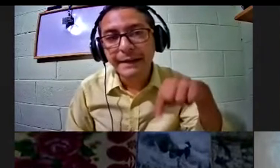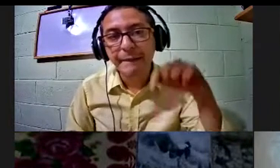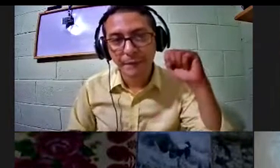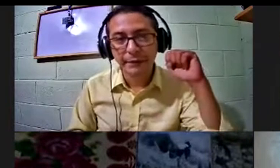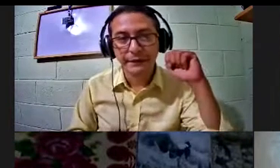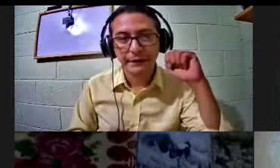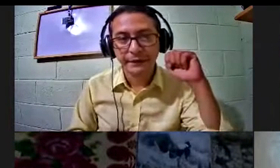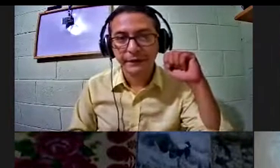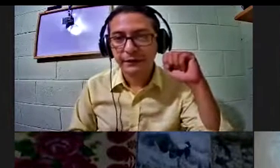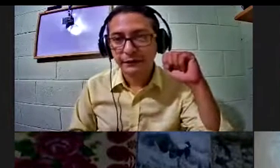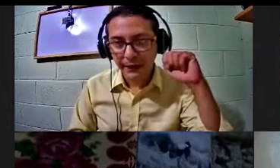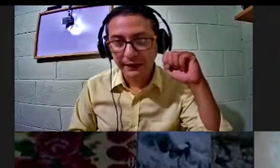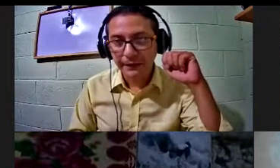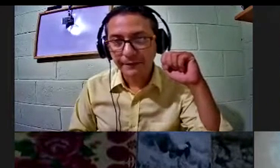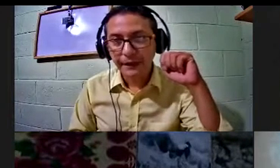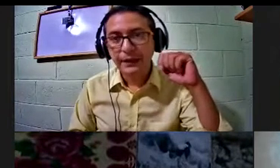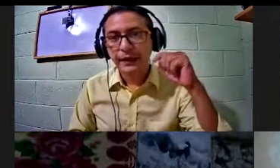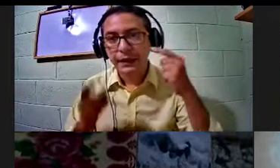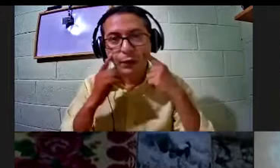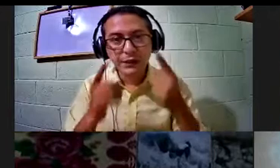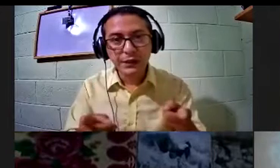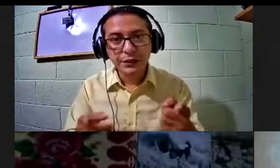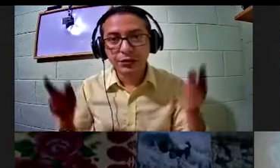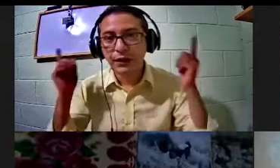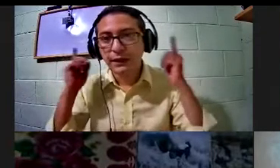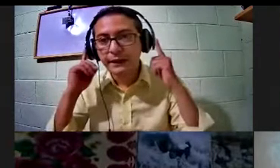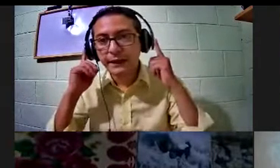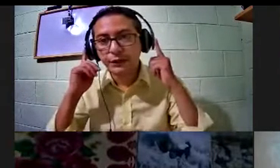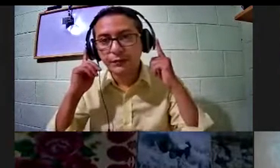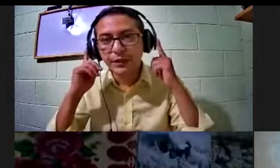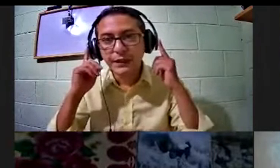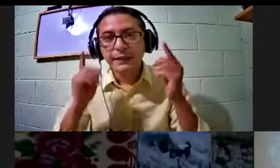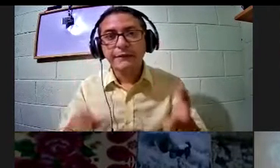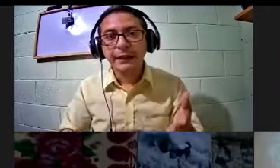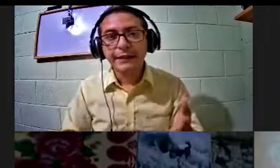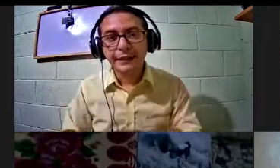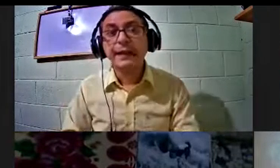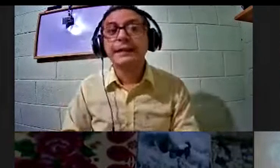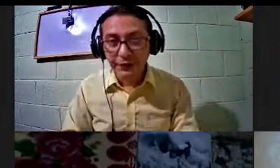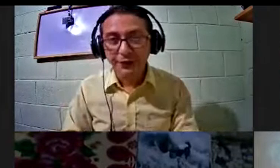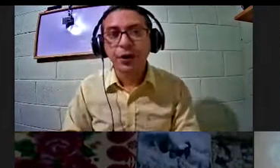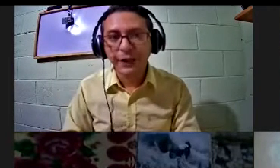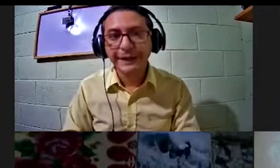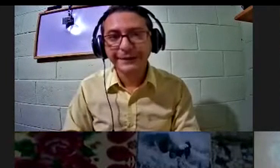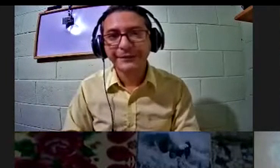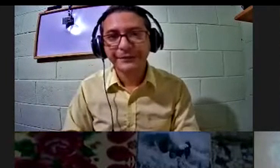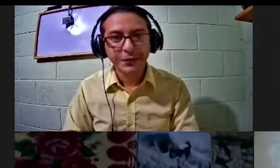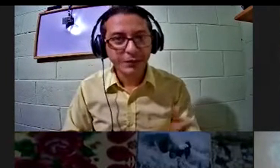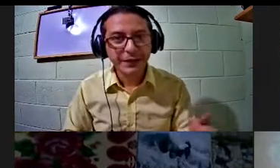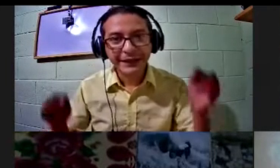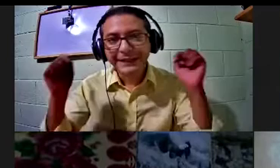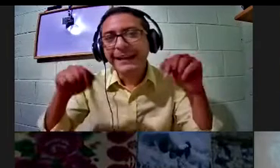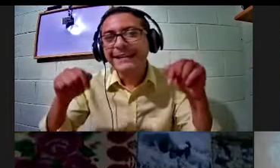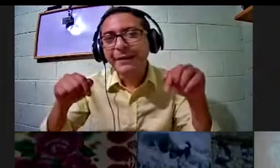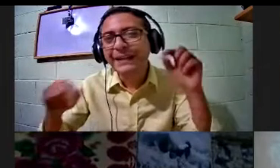this moment, right? I am watching you, you are listening to me. Felicita is nodding. You